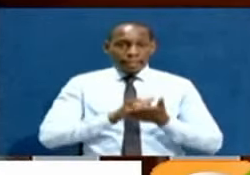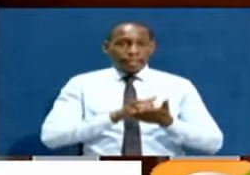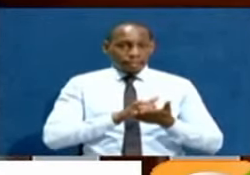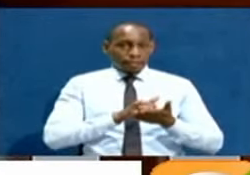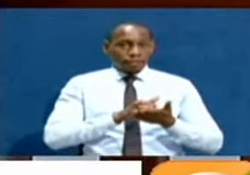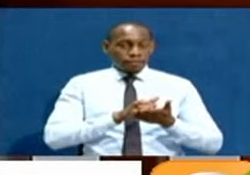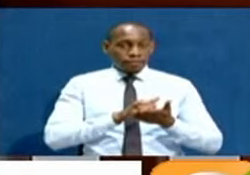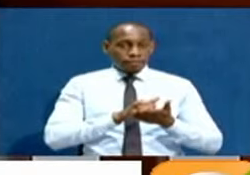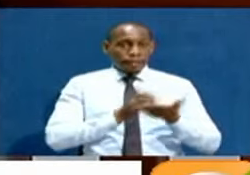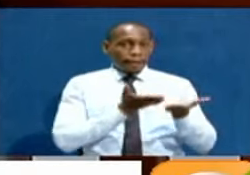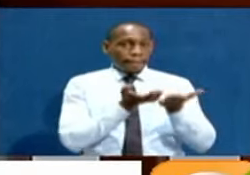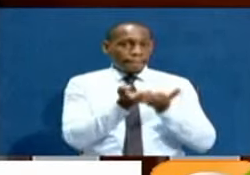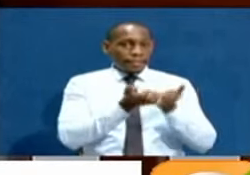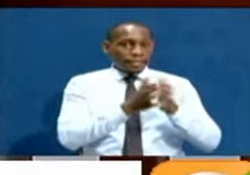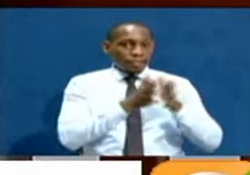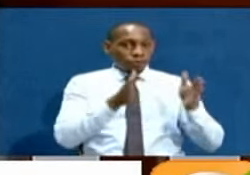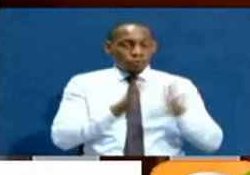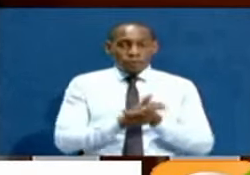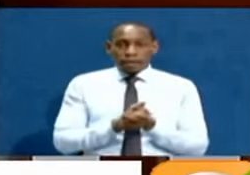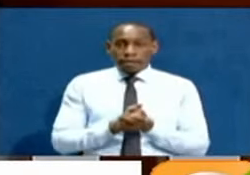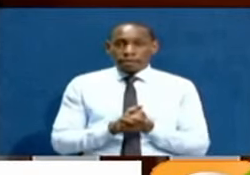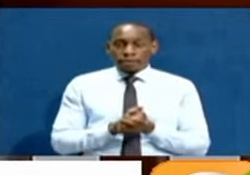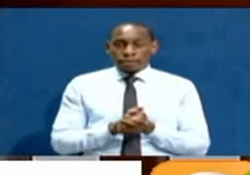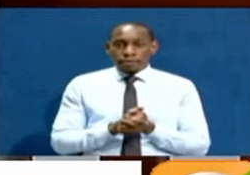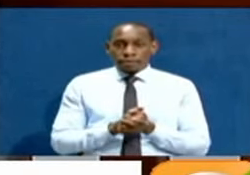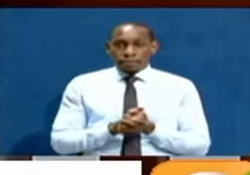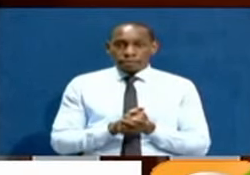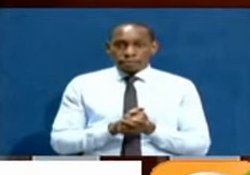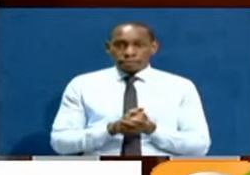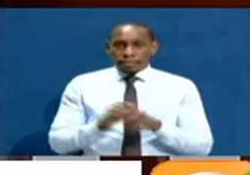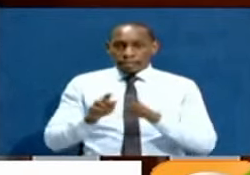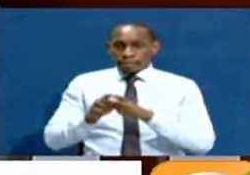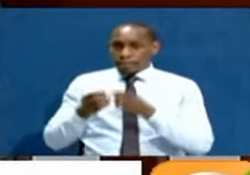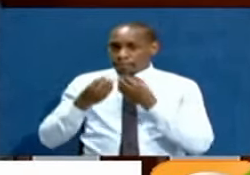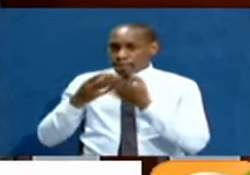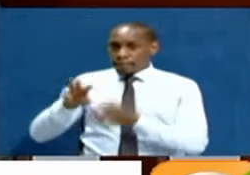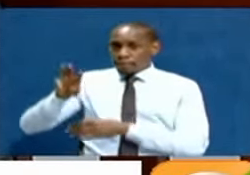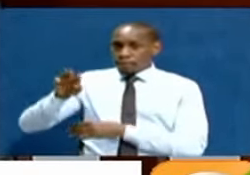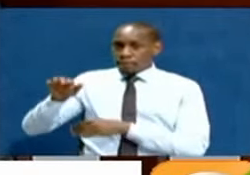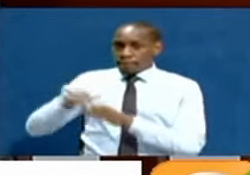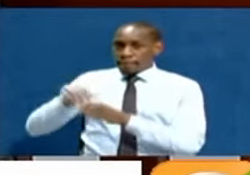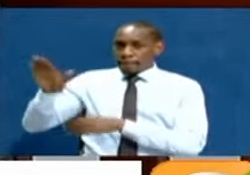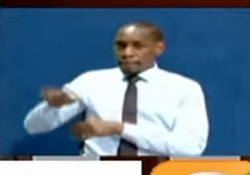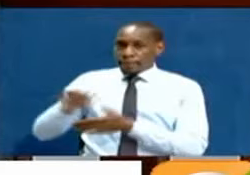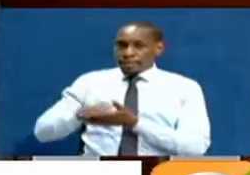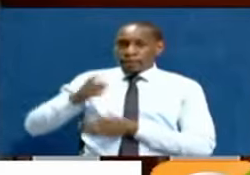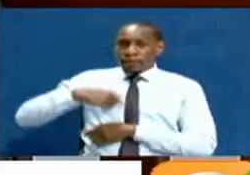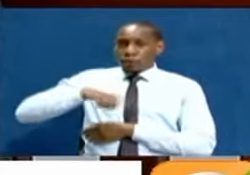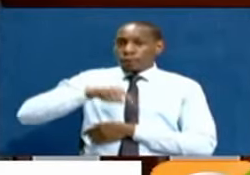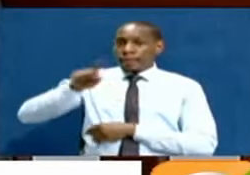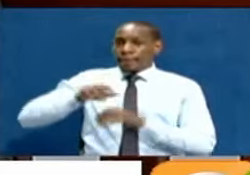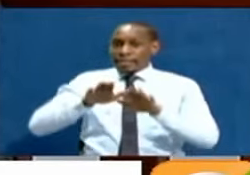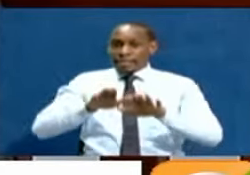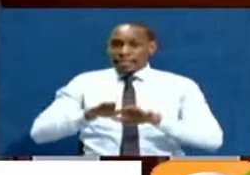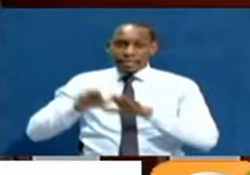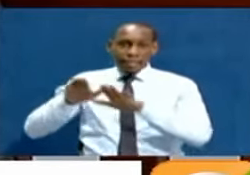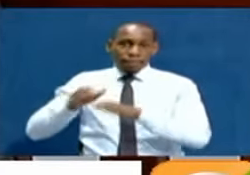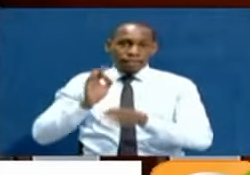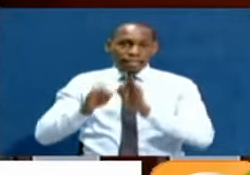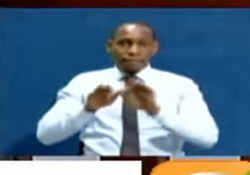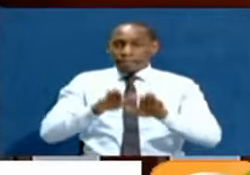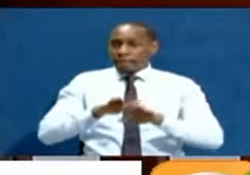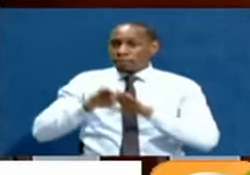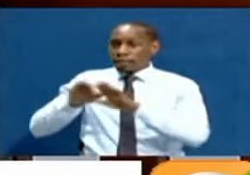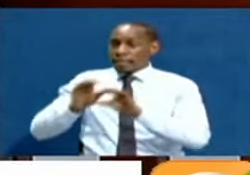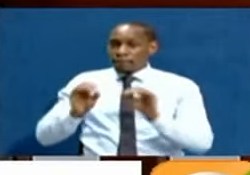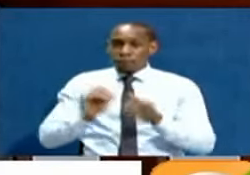thing. And I was actually talking today to a member of parliament and saying, what we have to be careful of is that, you know, if we are not